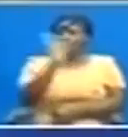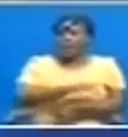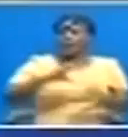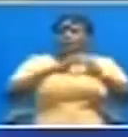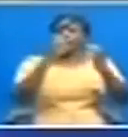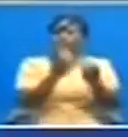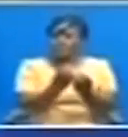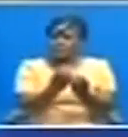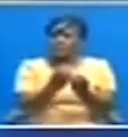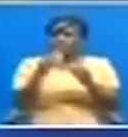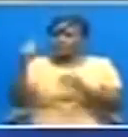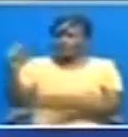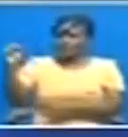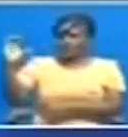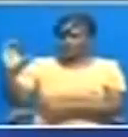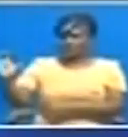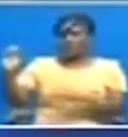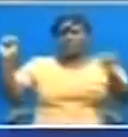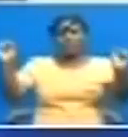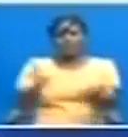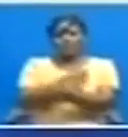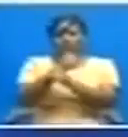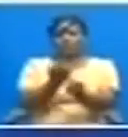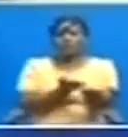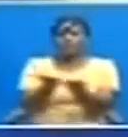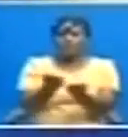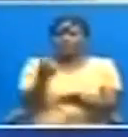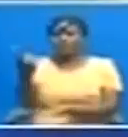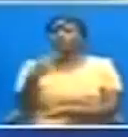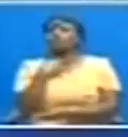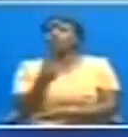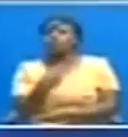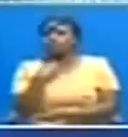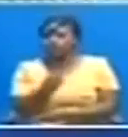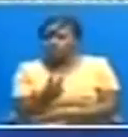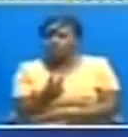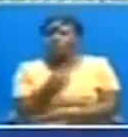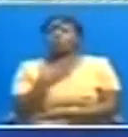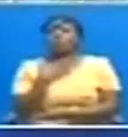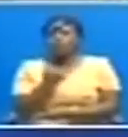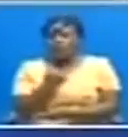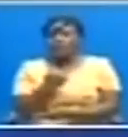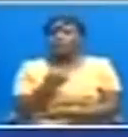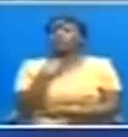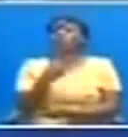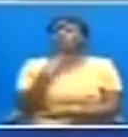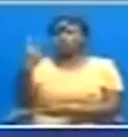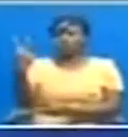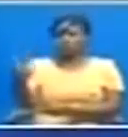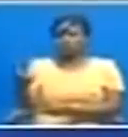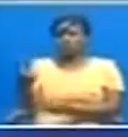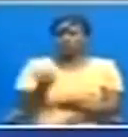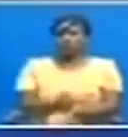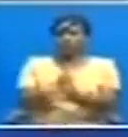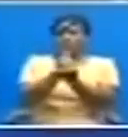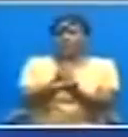to class, saying TSE has been unable to serve the two unions with the orders and sought for orders to serve the two unions to